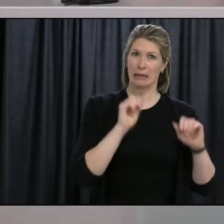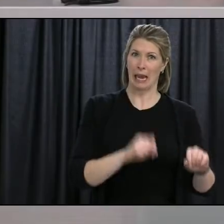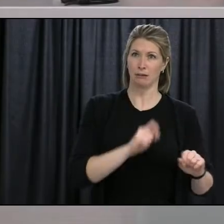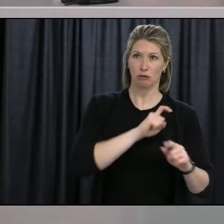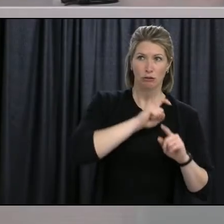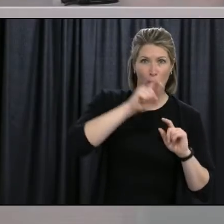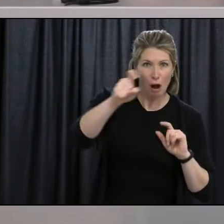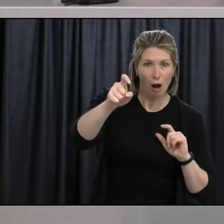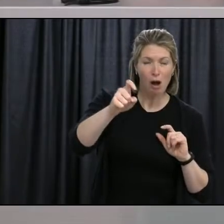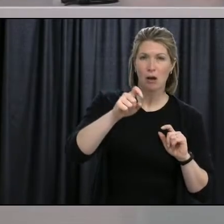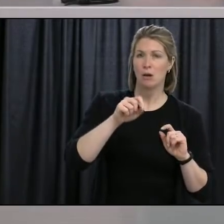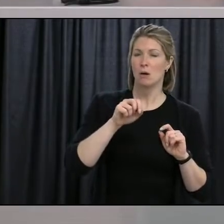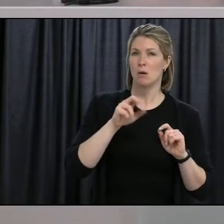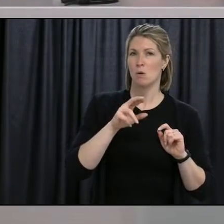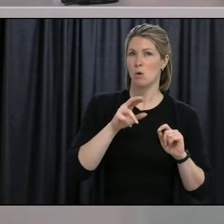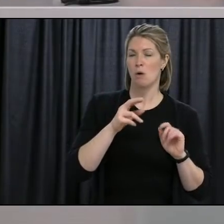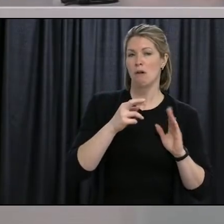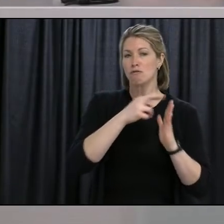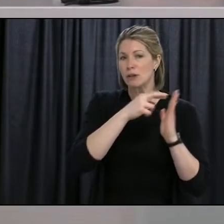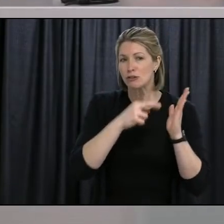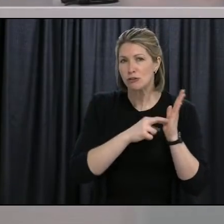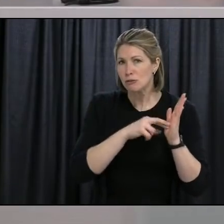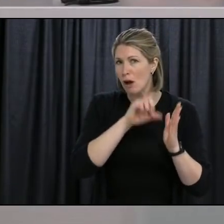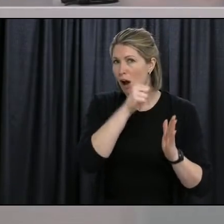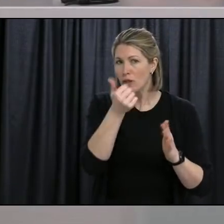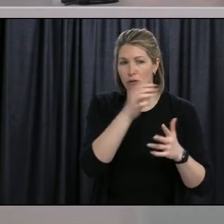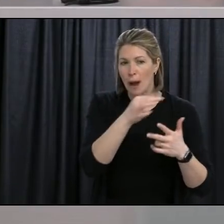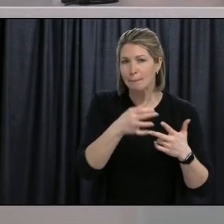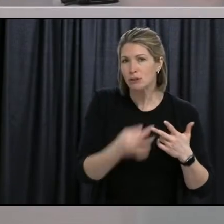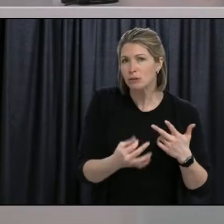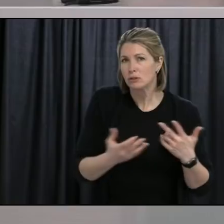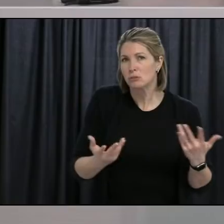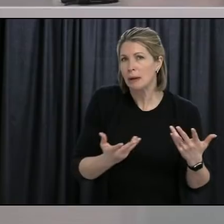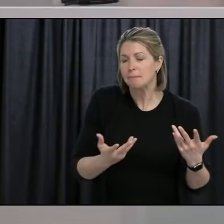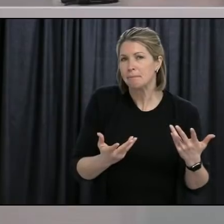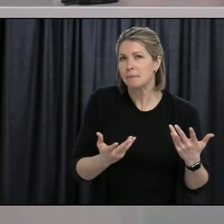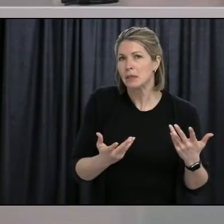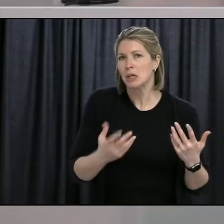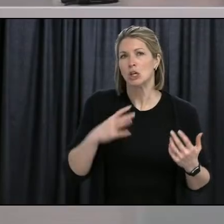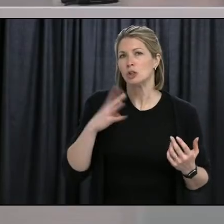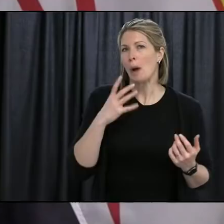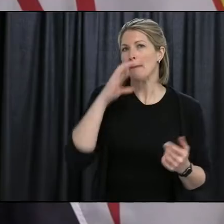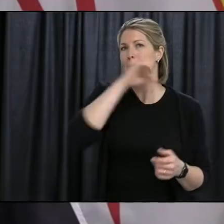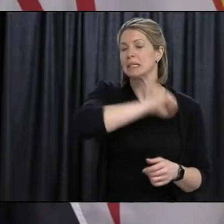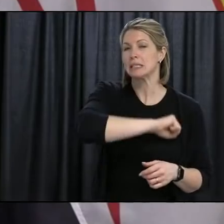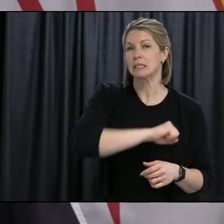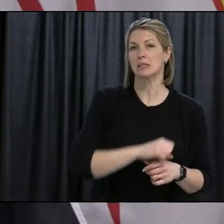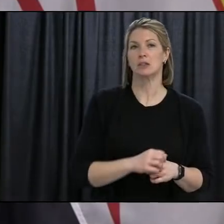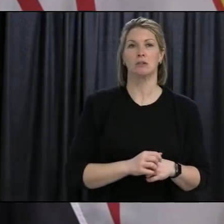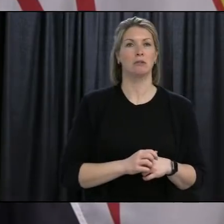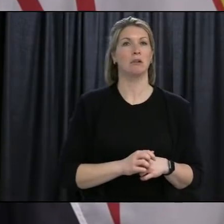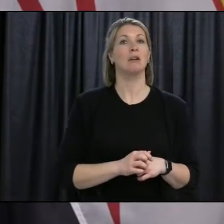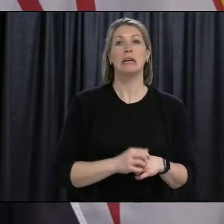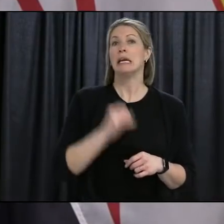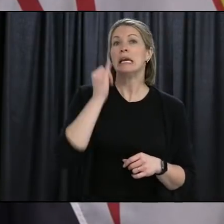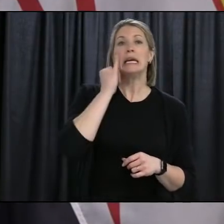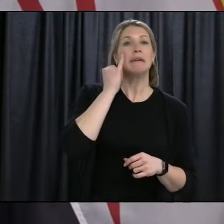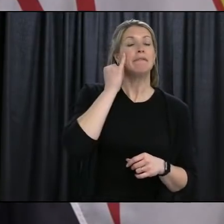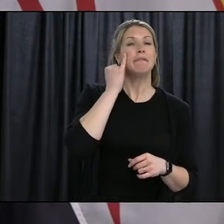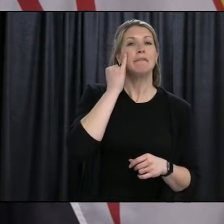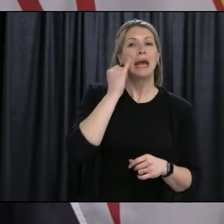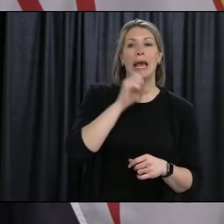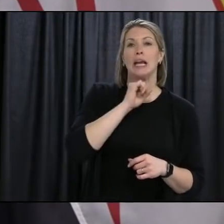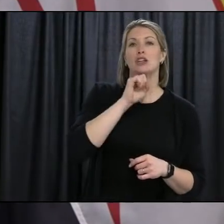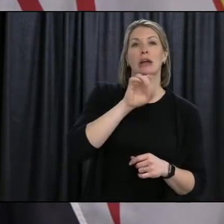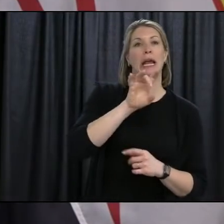they'll be captured that way, or is there another way for them to not be missed in phase 1? No, if they register that way, they will be.